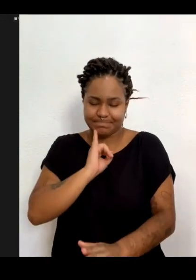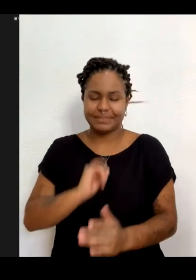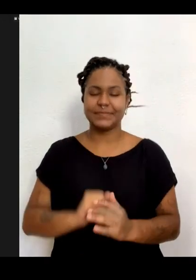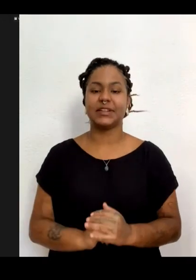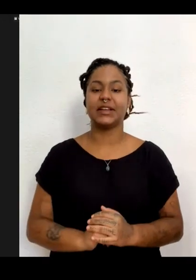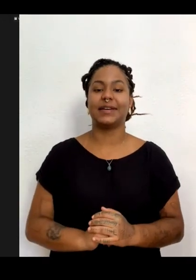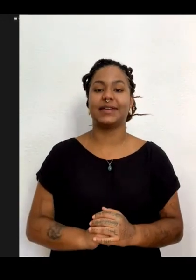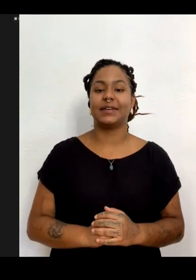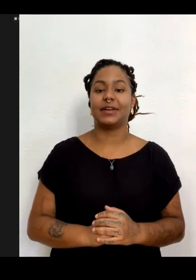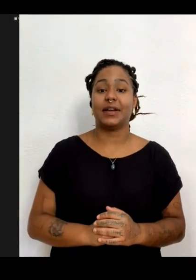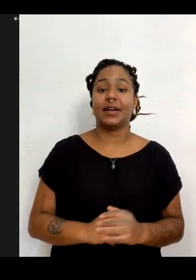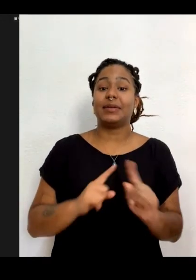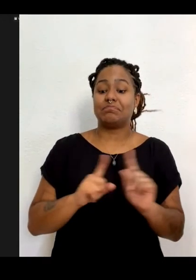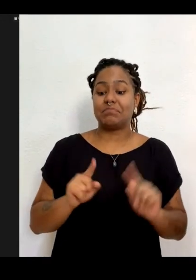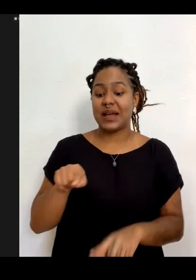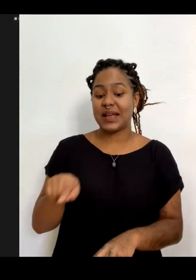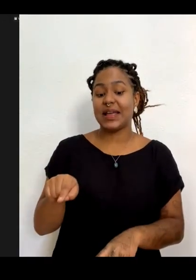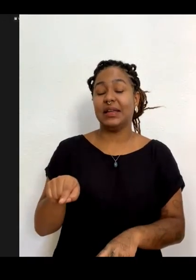is yes